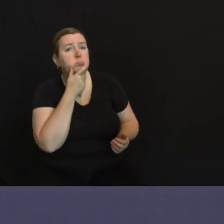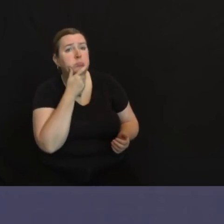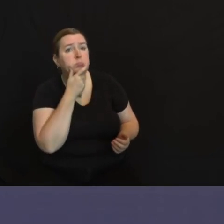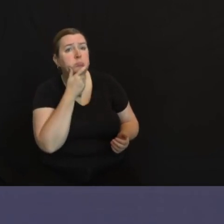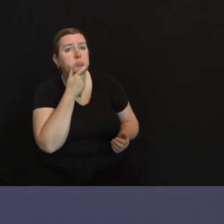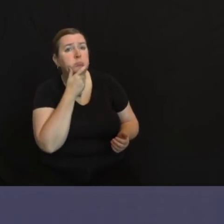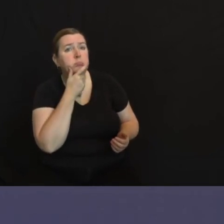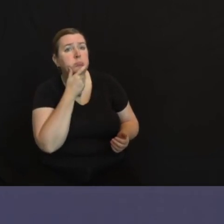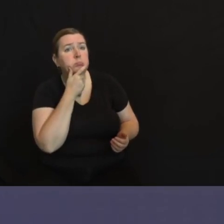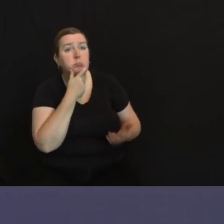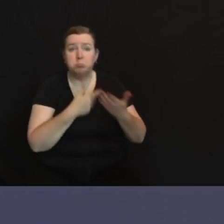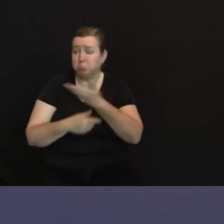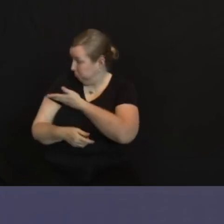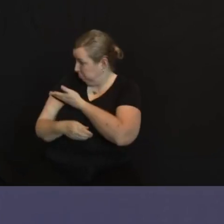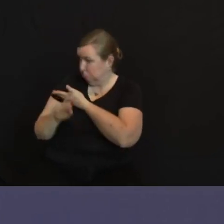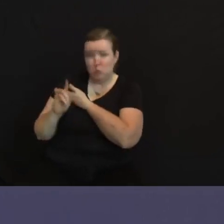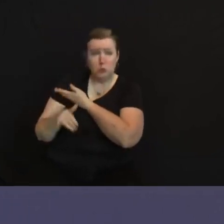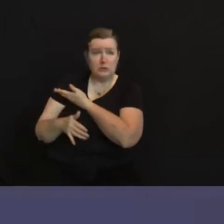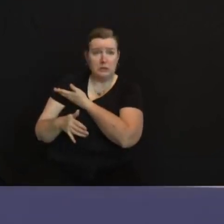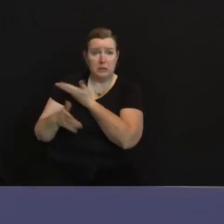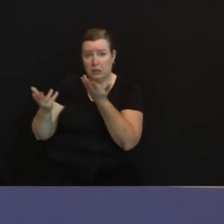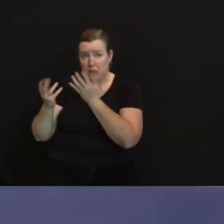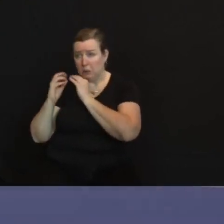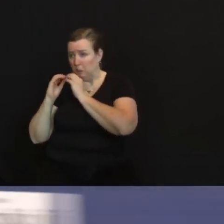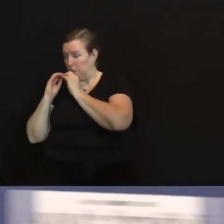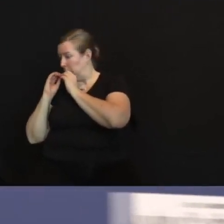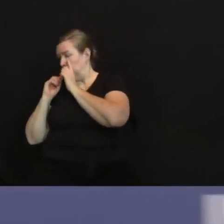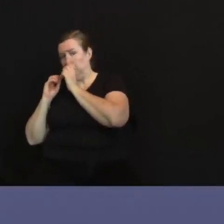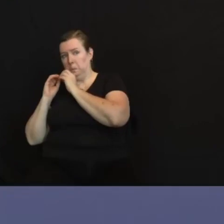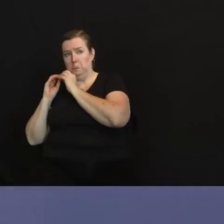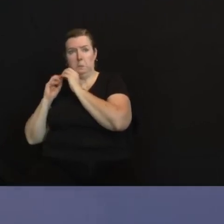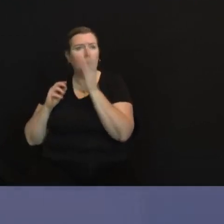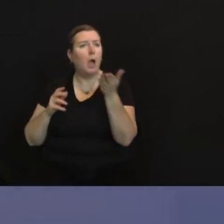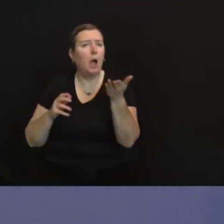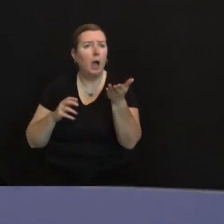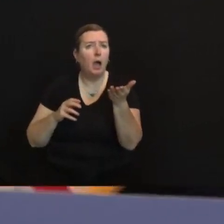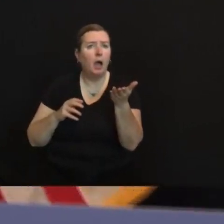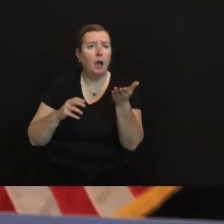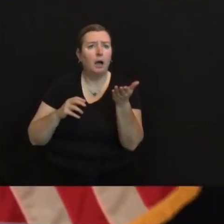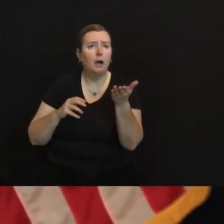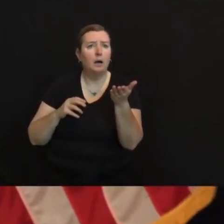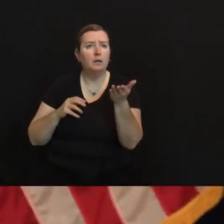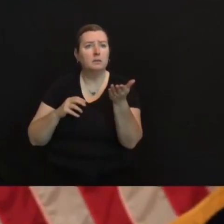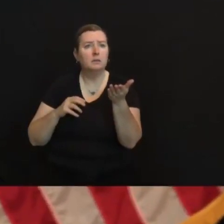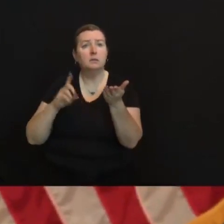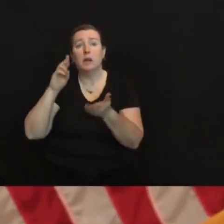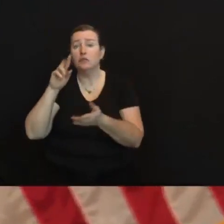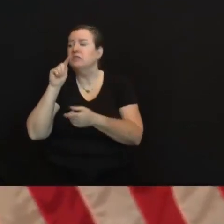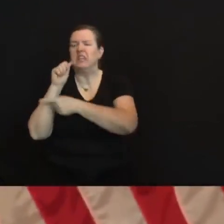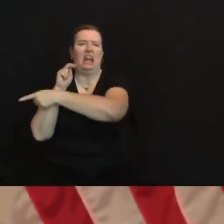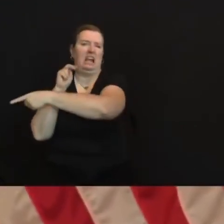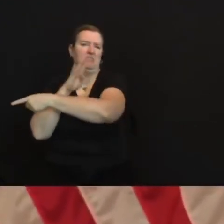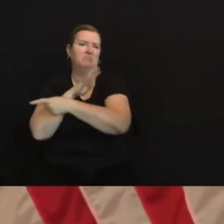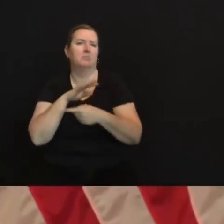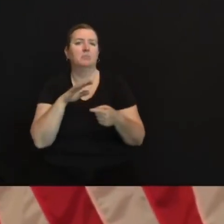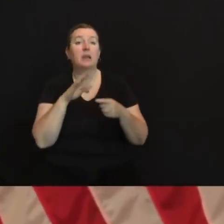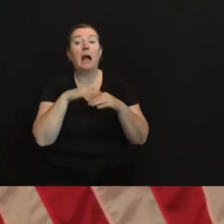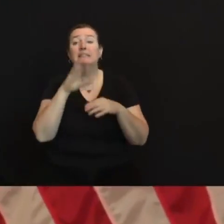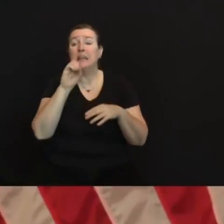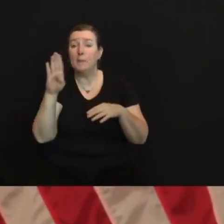Do you want to? Sorry. Yeah, right now, what's reflected on the dashboard do not include